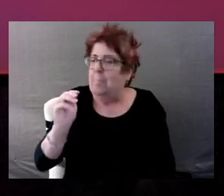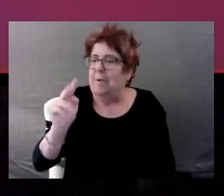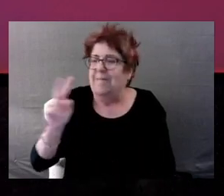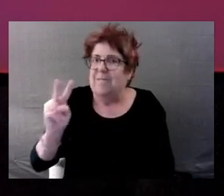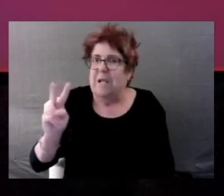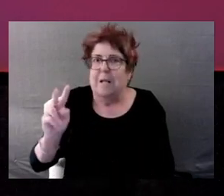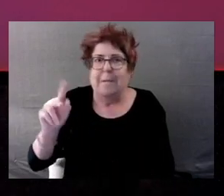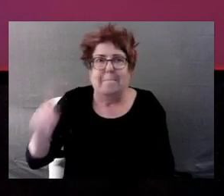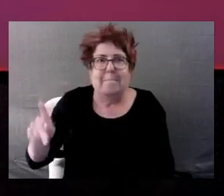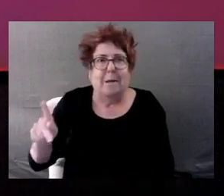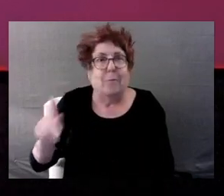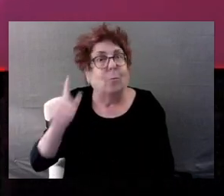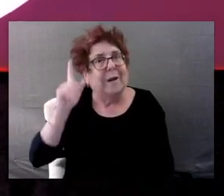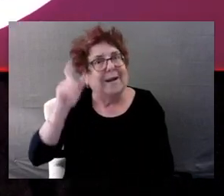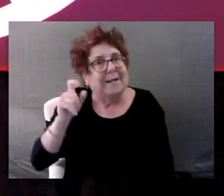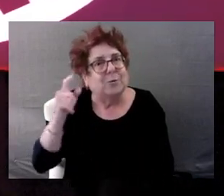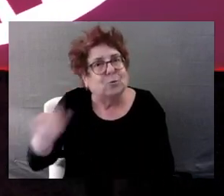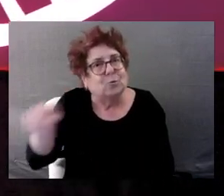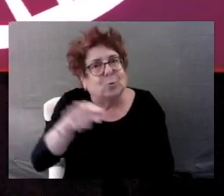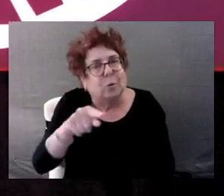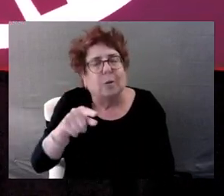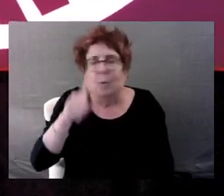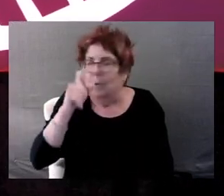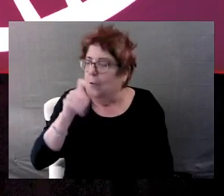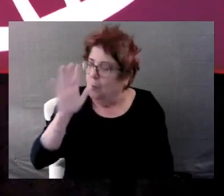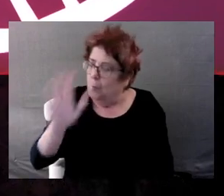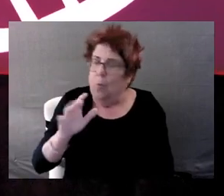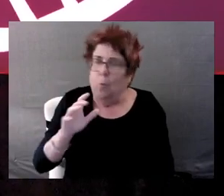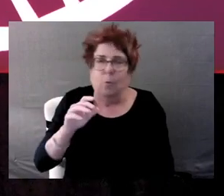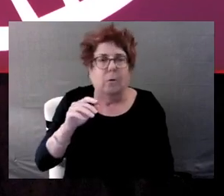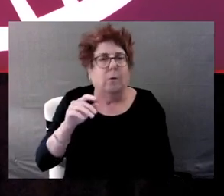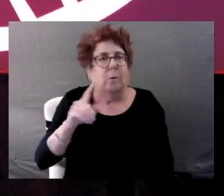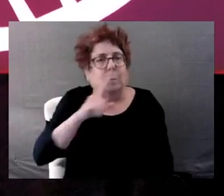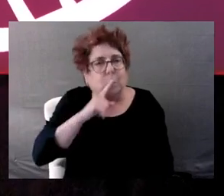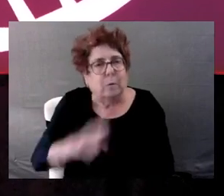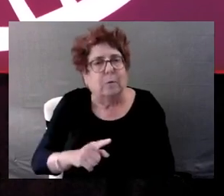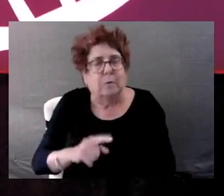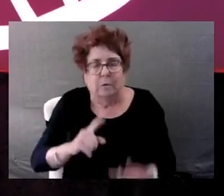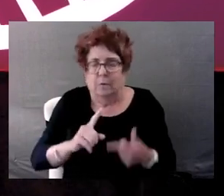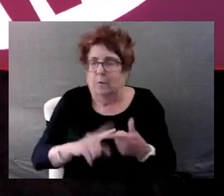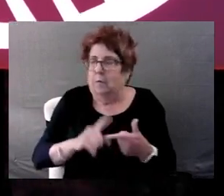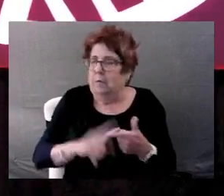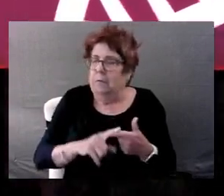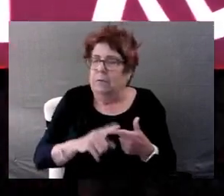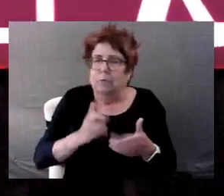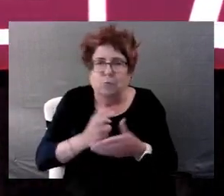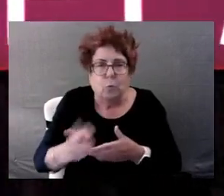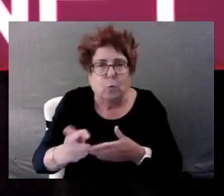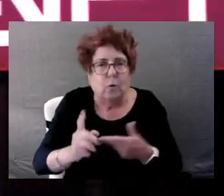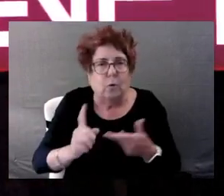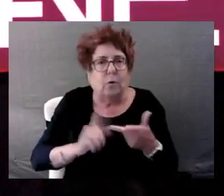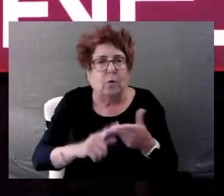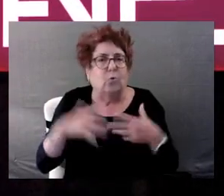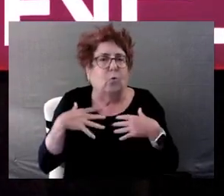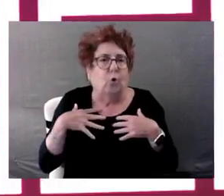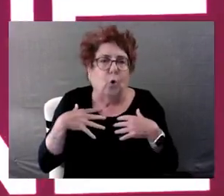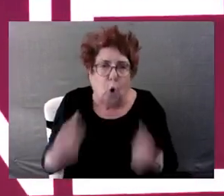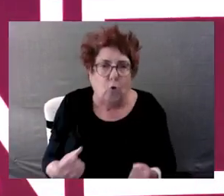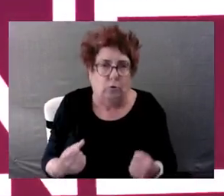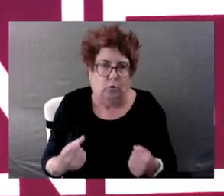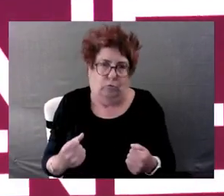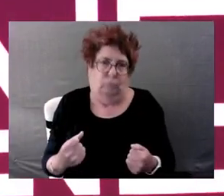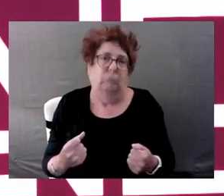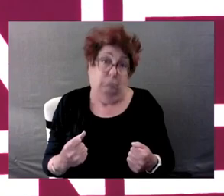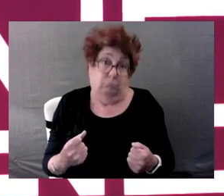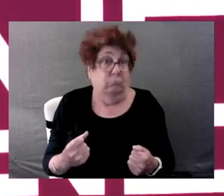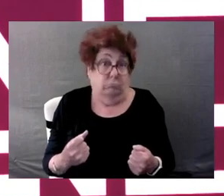you. We need your authenticity. We need your truth. We need your courage.